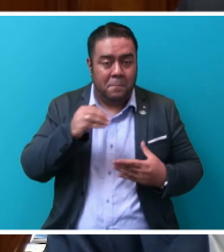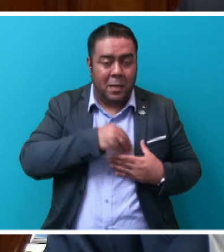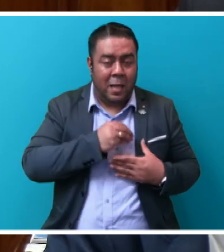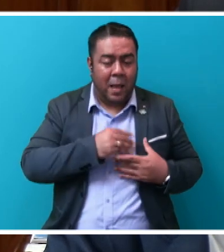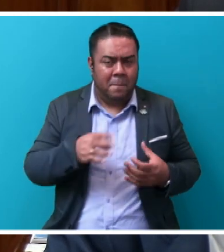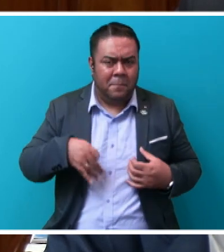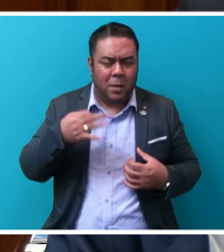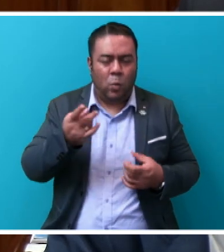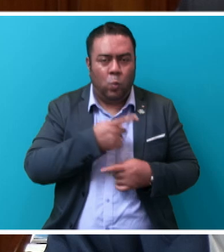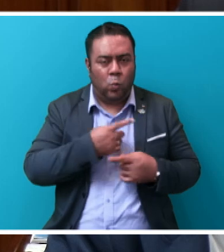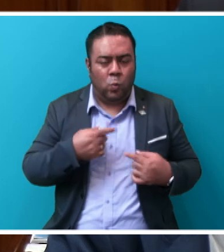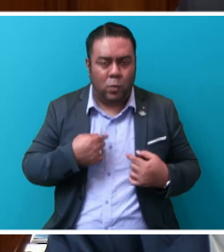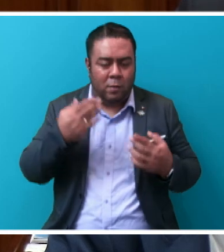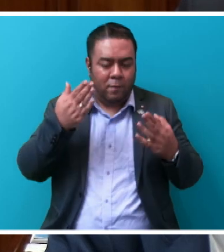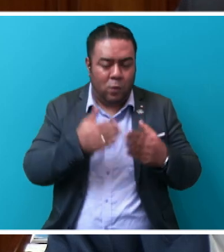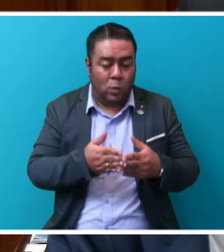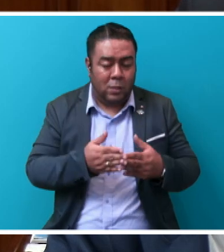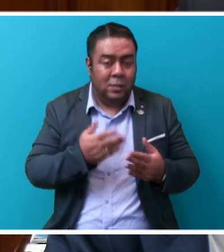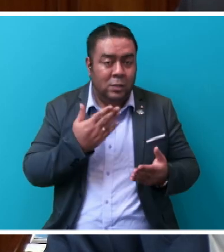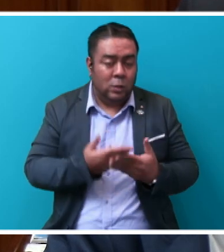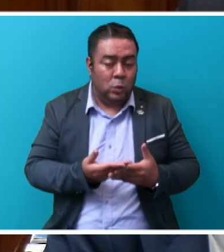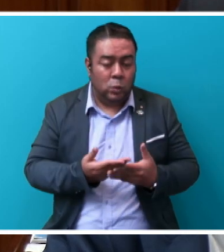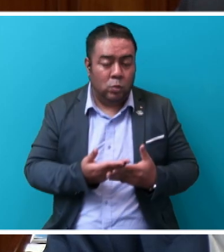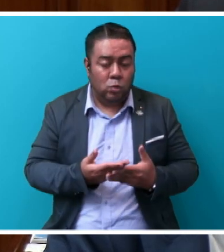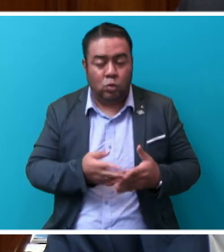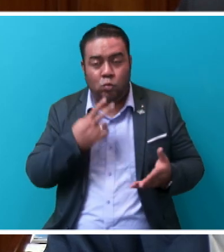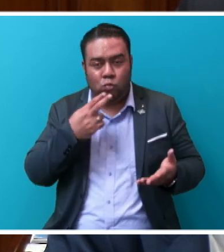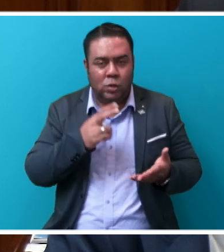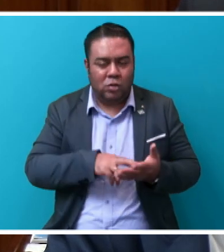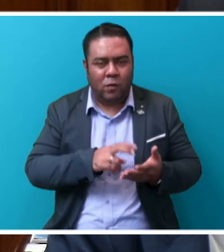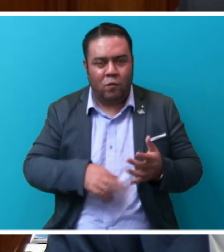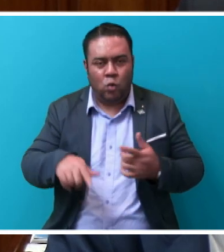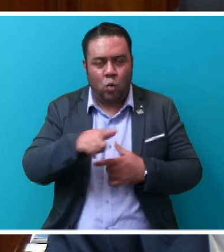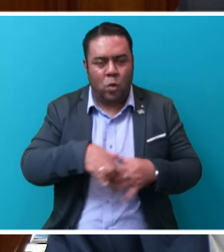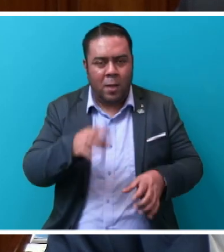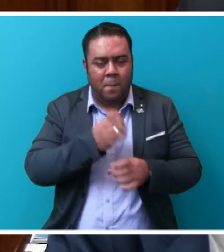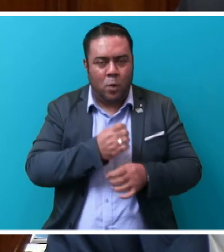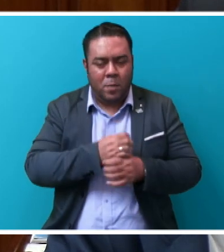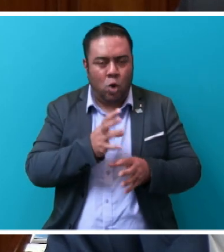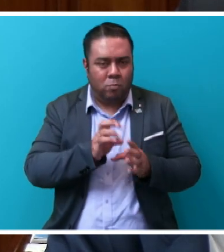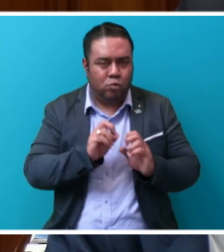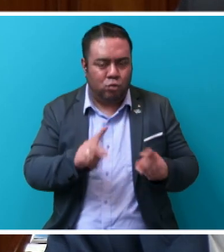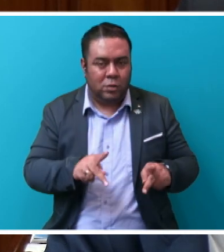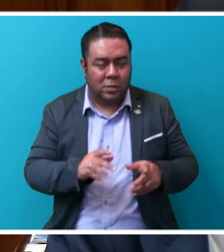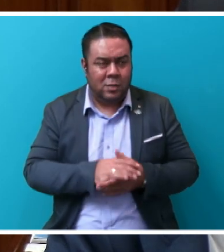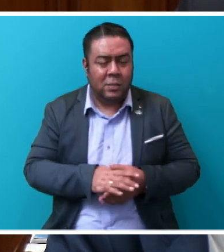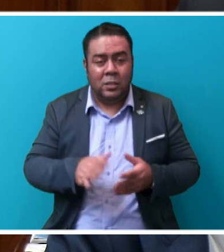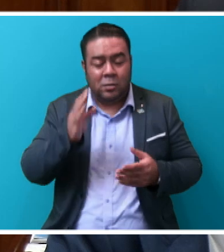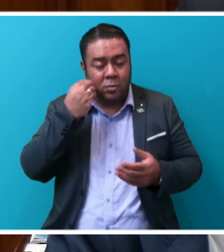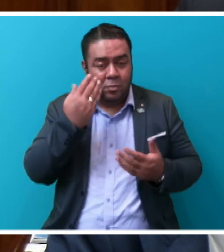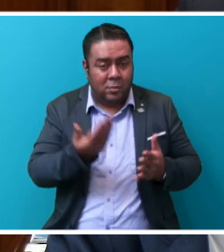applications, we turned our focus on registration for local employment opportunities, demonstrating